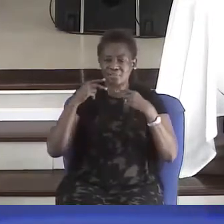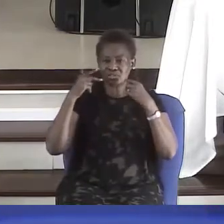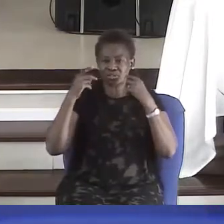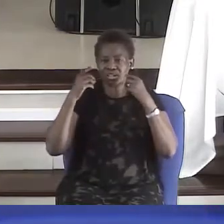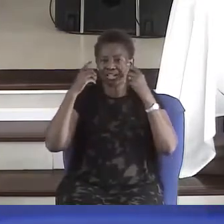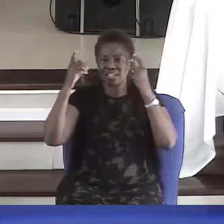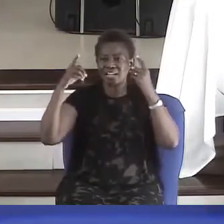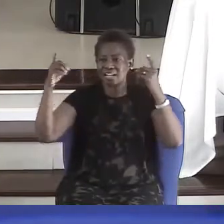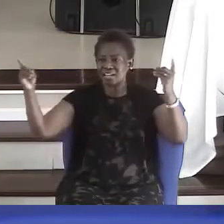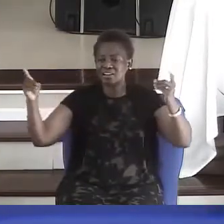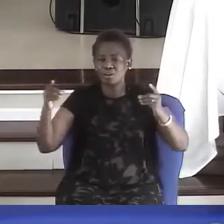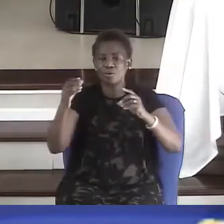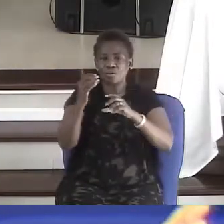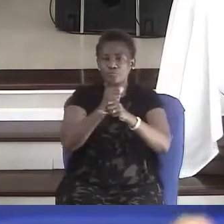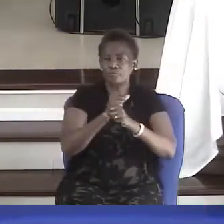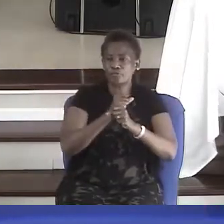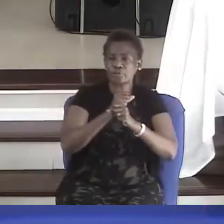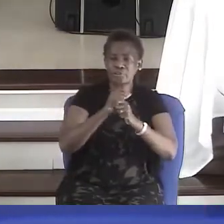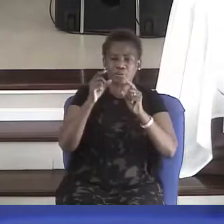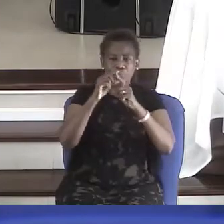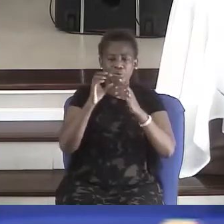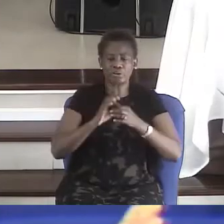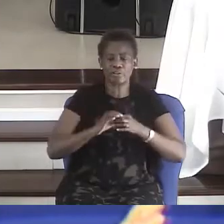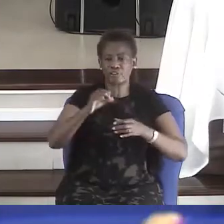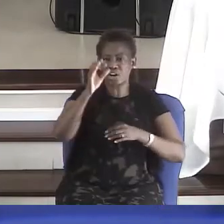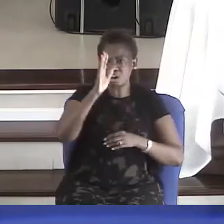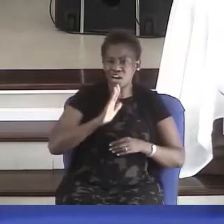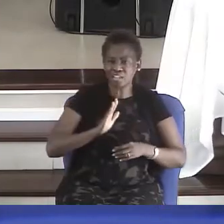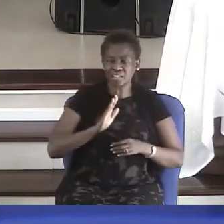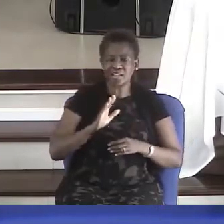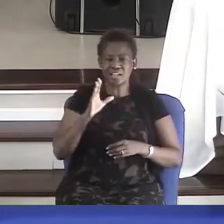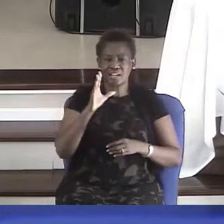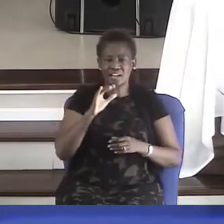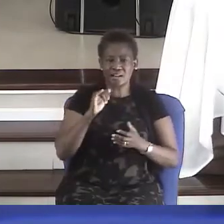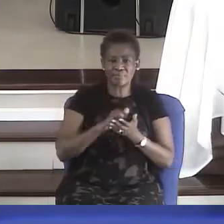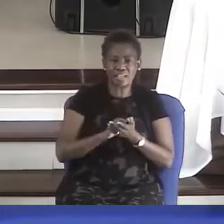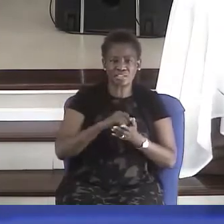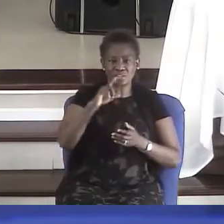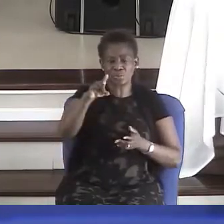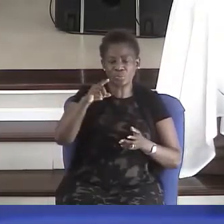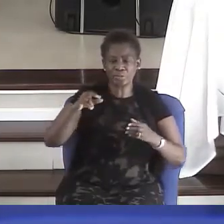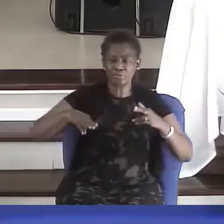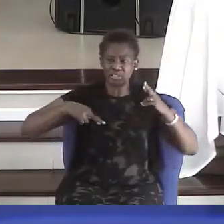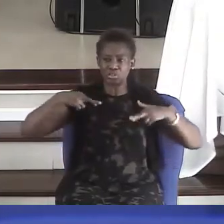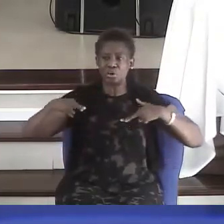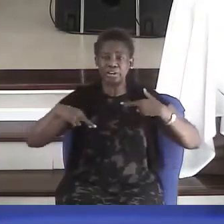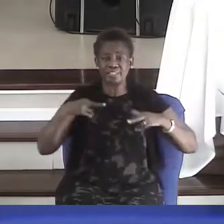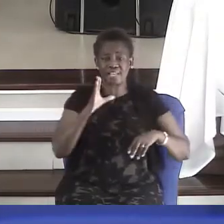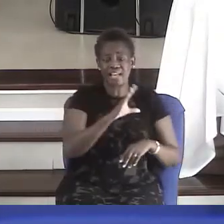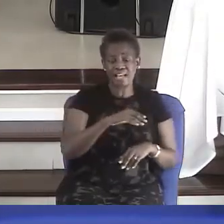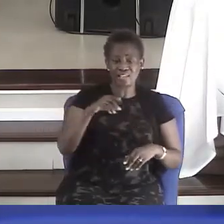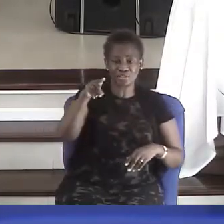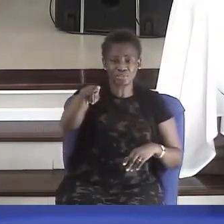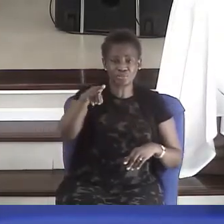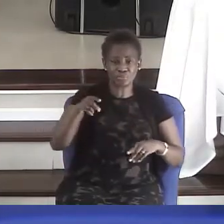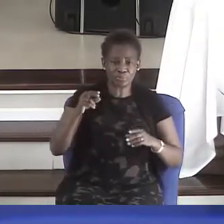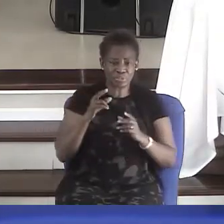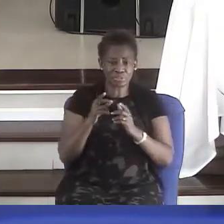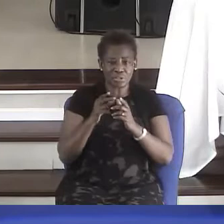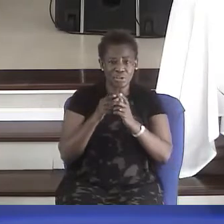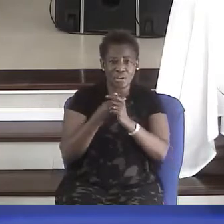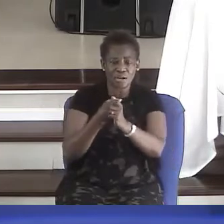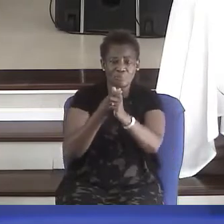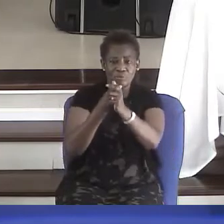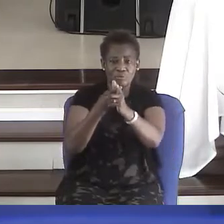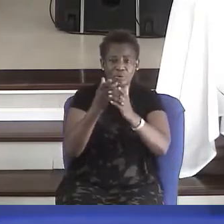may rejoice, and you must run well, and you will be rewarded. My brothers